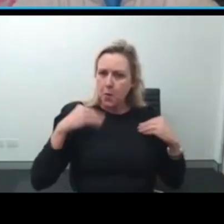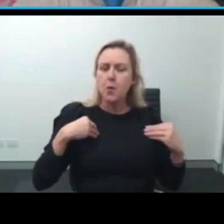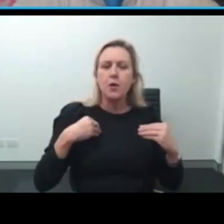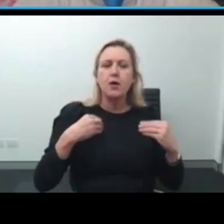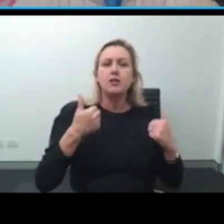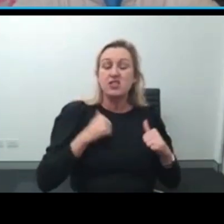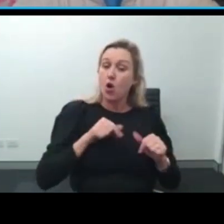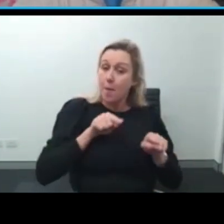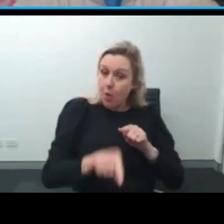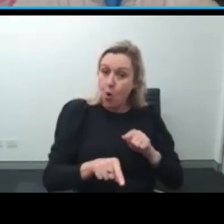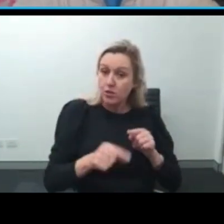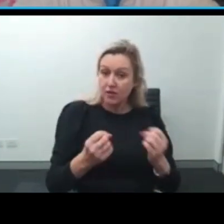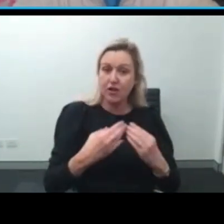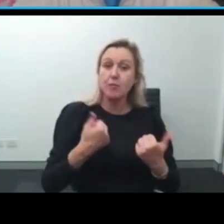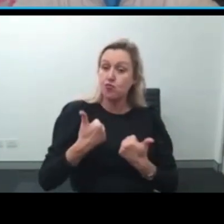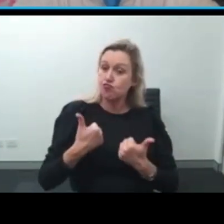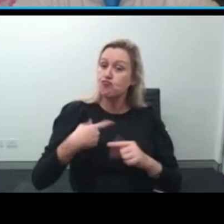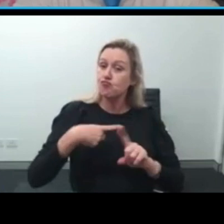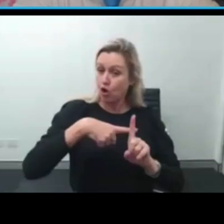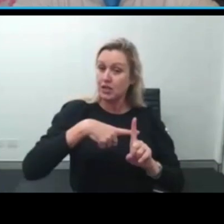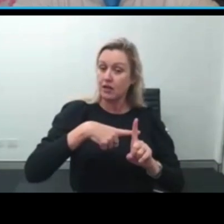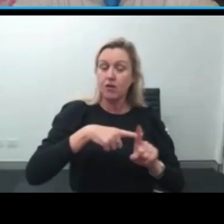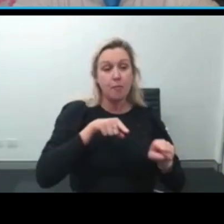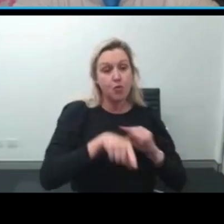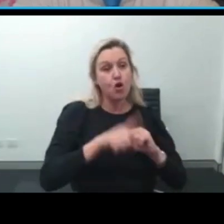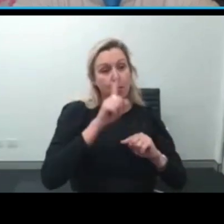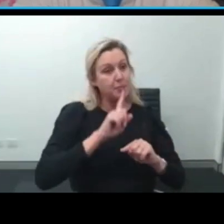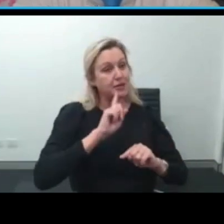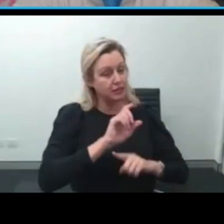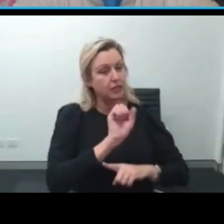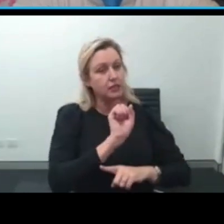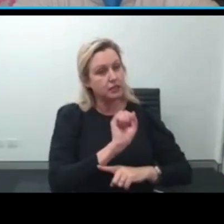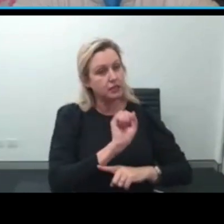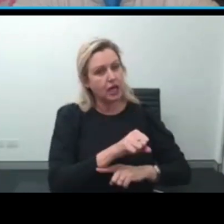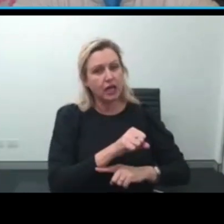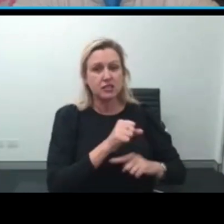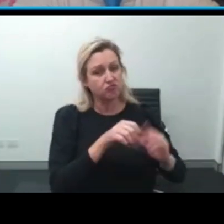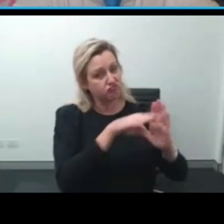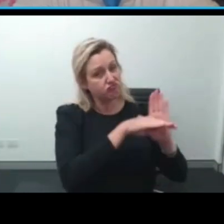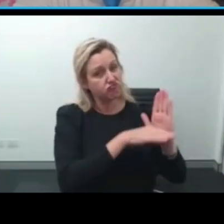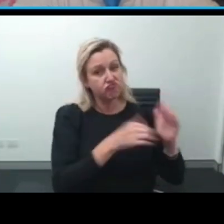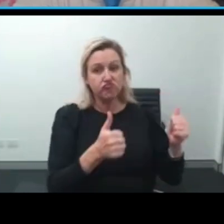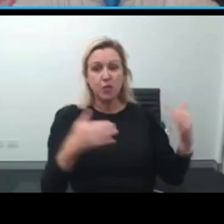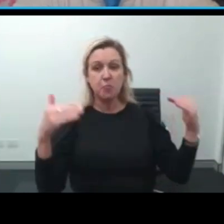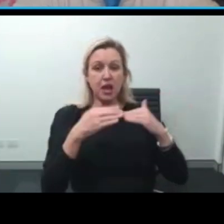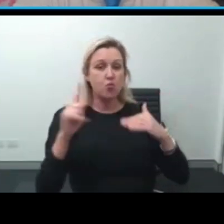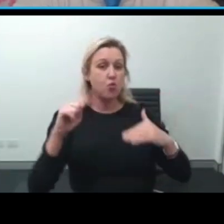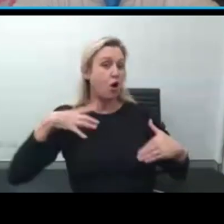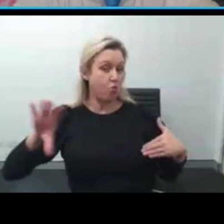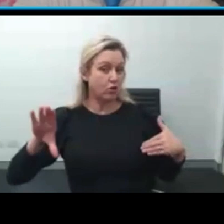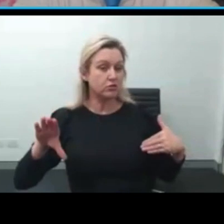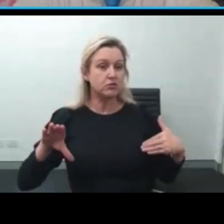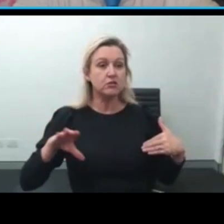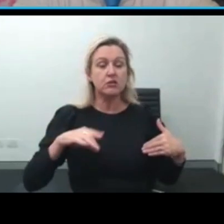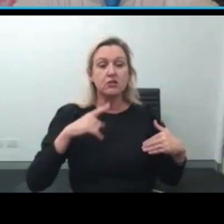was largely positive, with stakeholders agreeing it broadly met their expectations. So stakeholders supported the